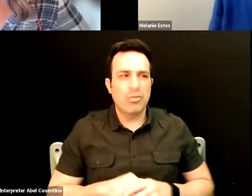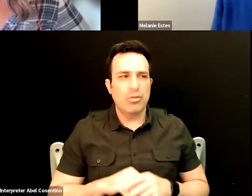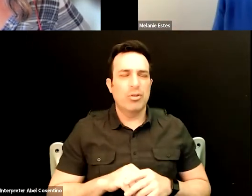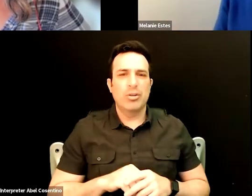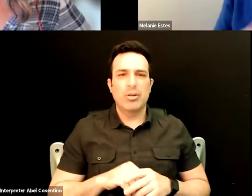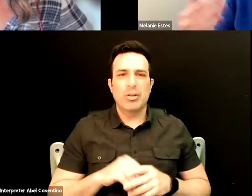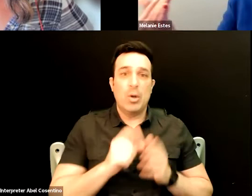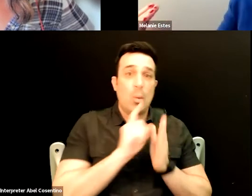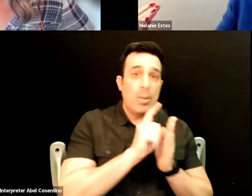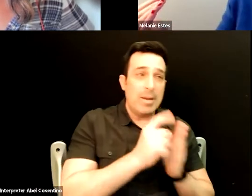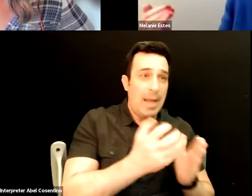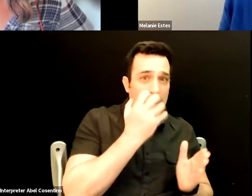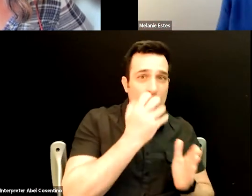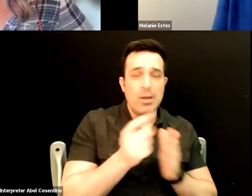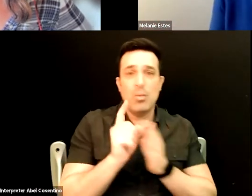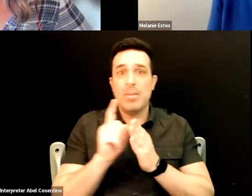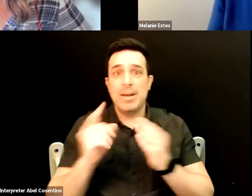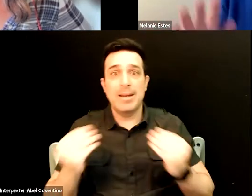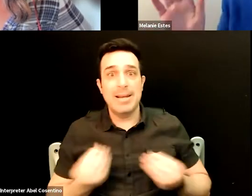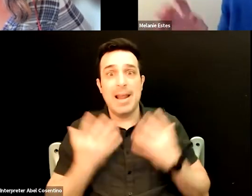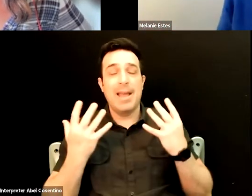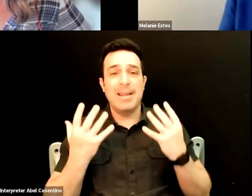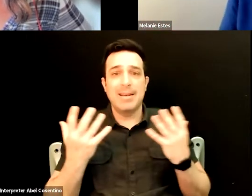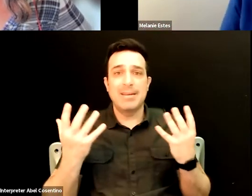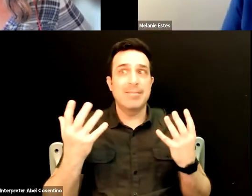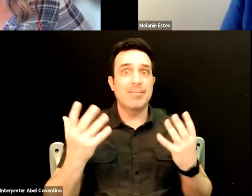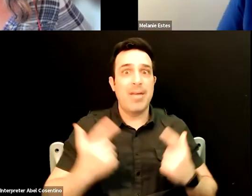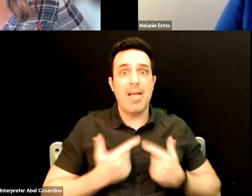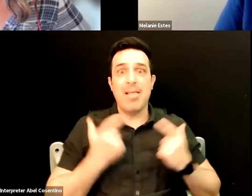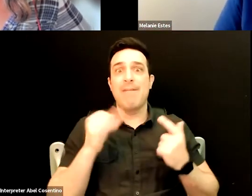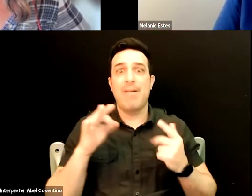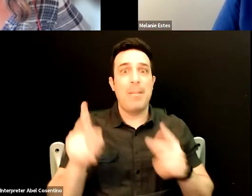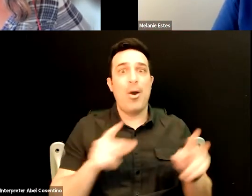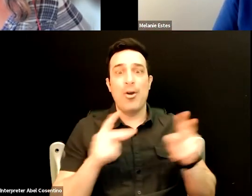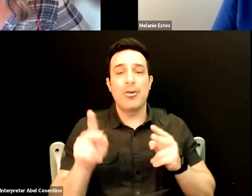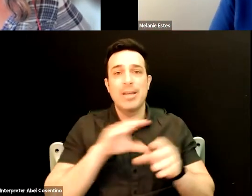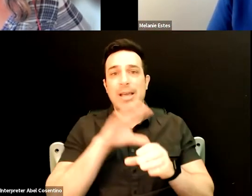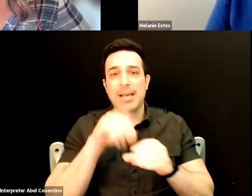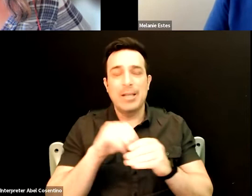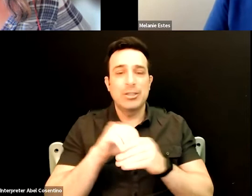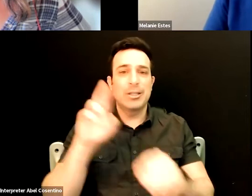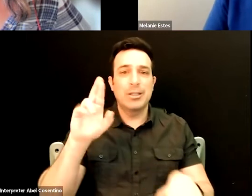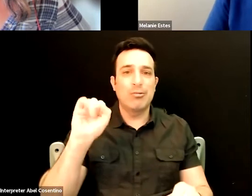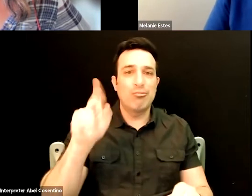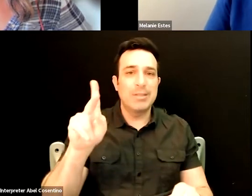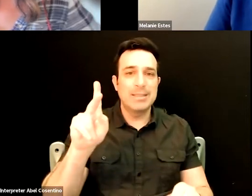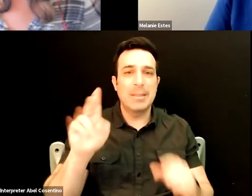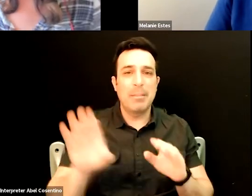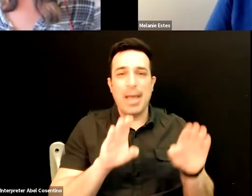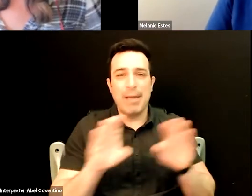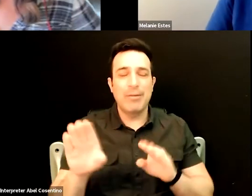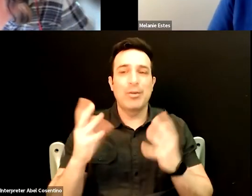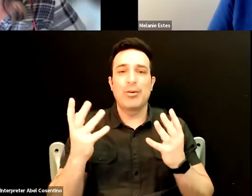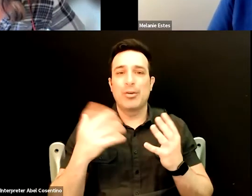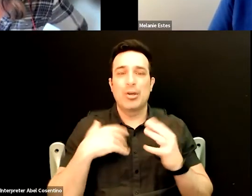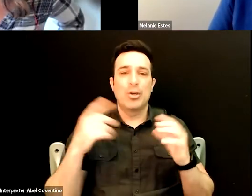really angry, 1 minute really elated, and life of the party. I was engaging in a lot of risky behavior. And I was